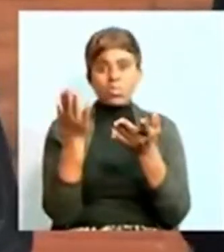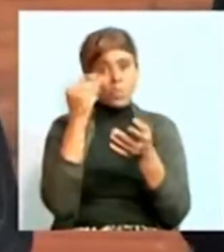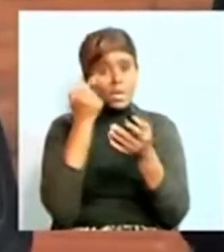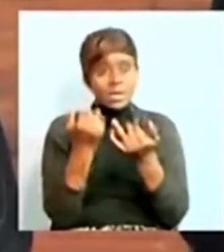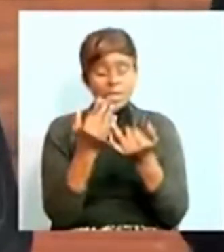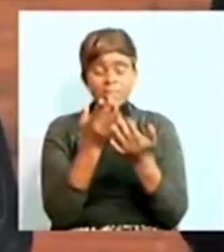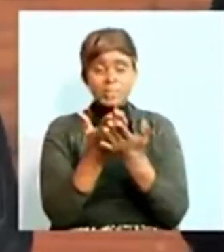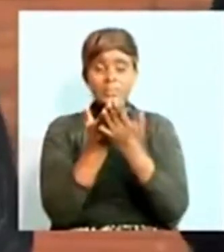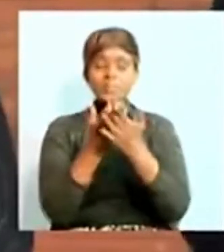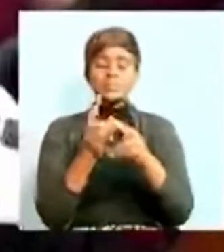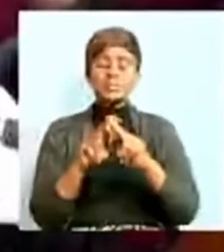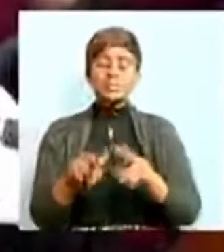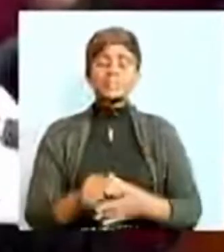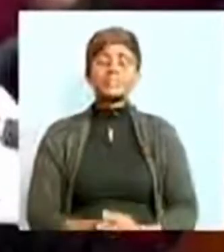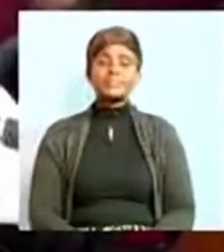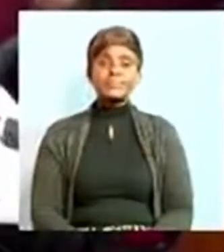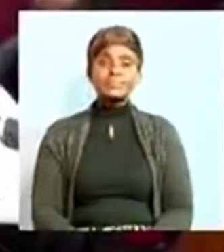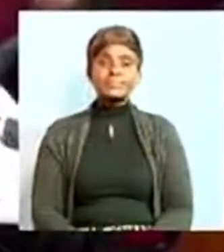I submit, sir.